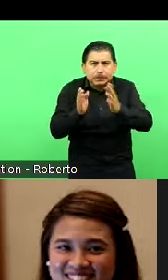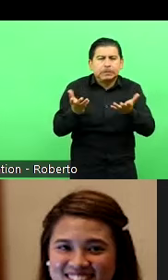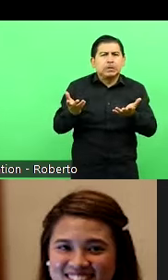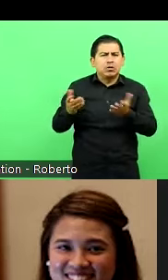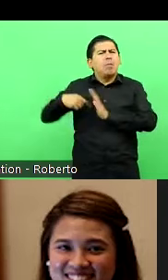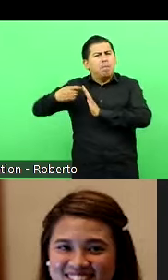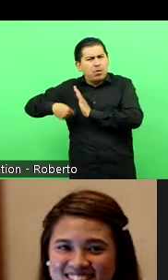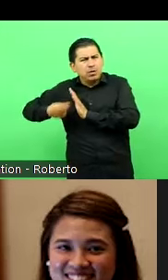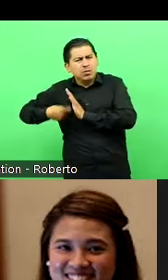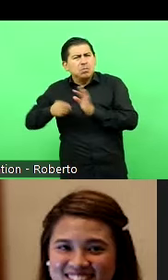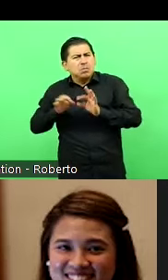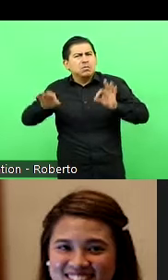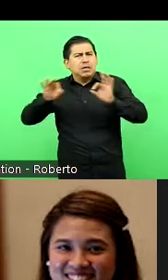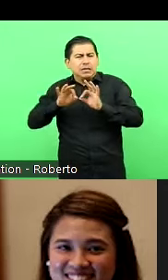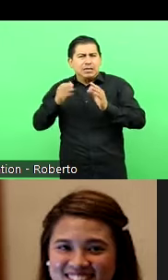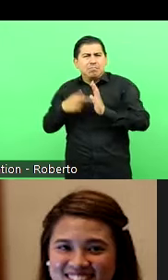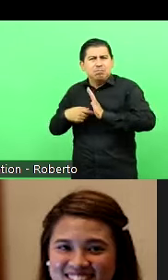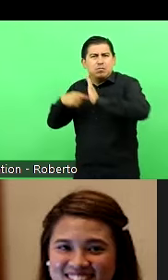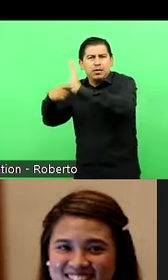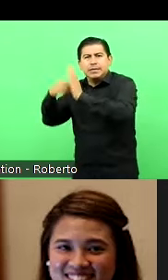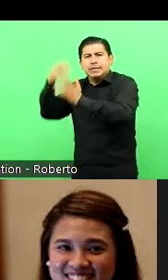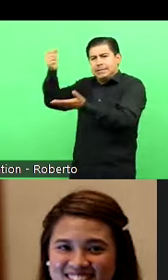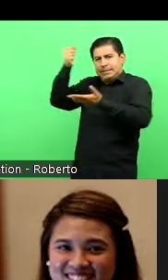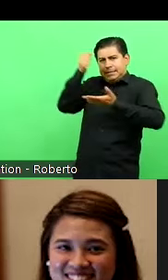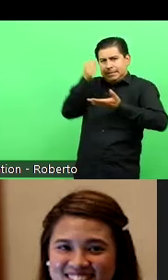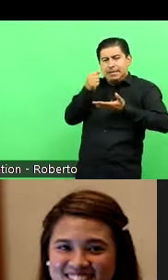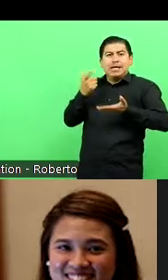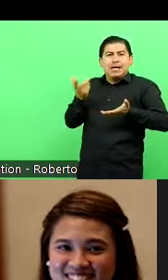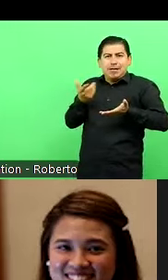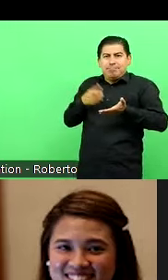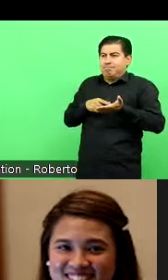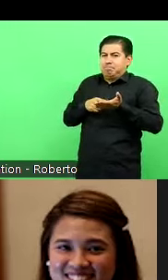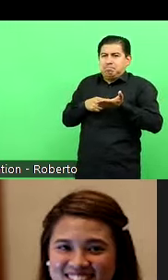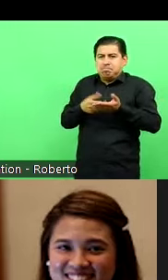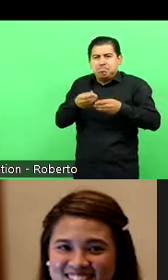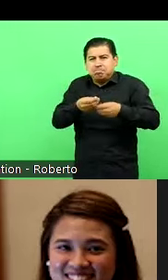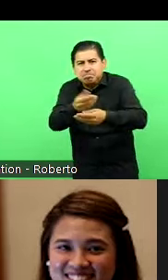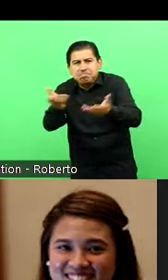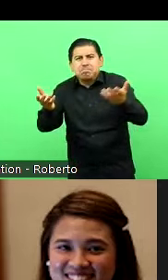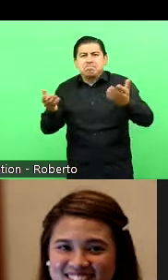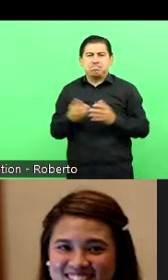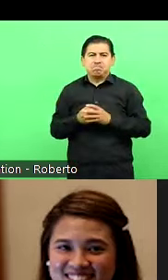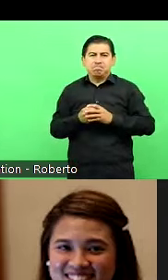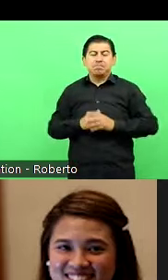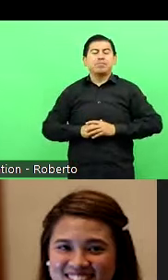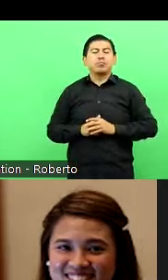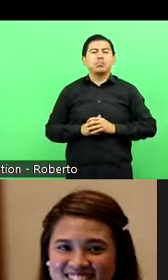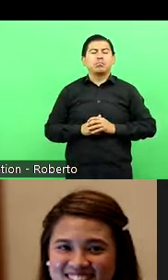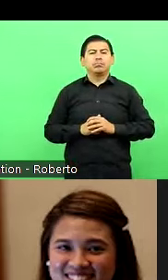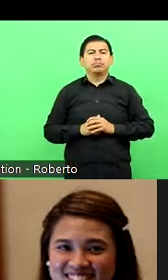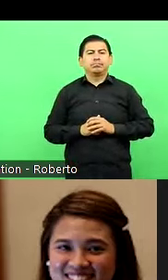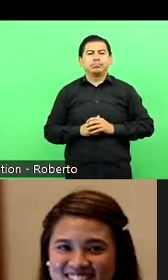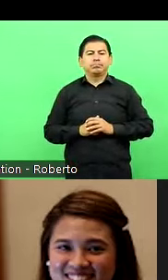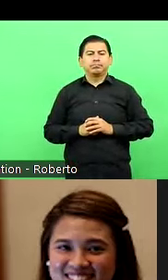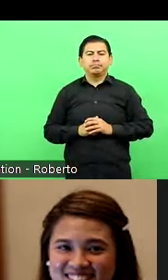basis for which we should focus in. We have to continue implementing inclusive preparedness